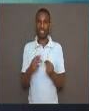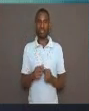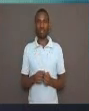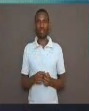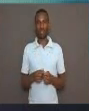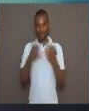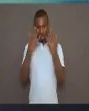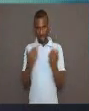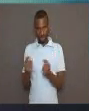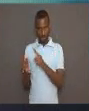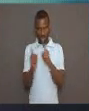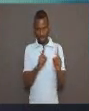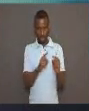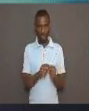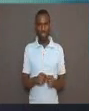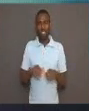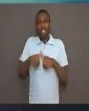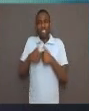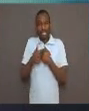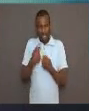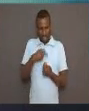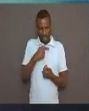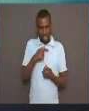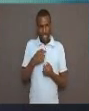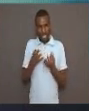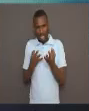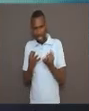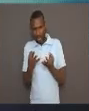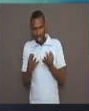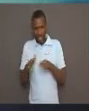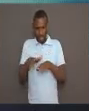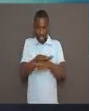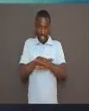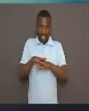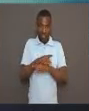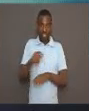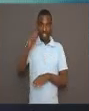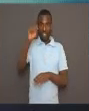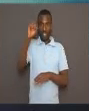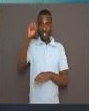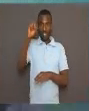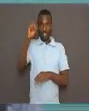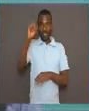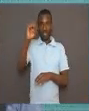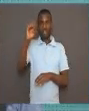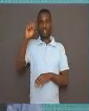see if we can explain how surface tension is caused.